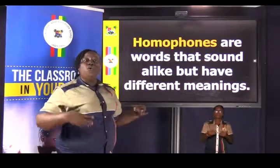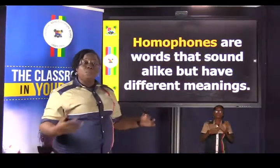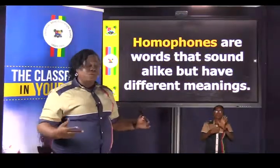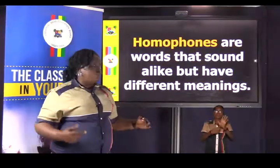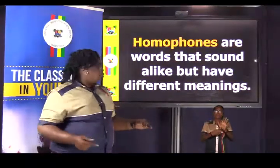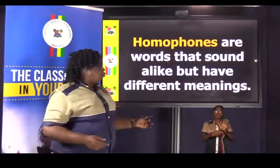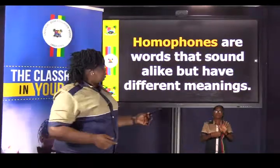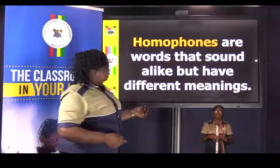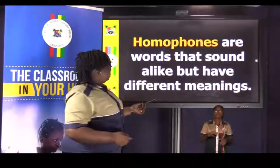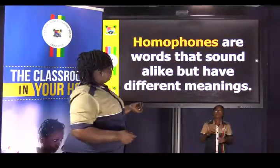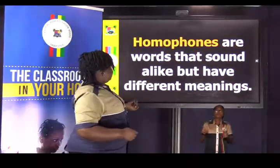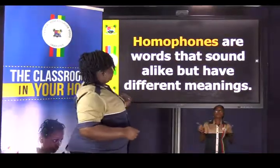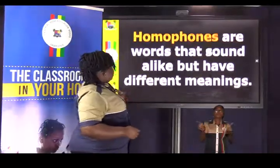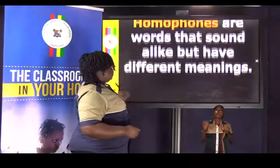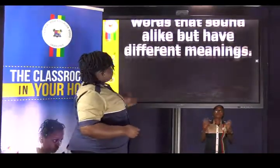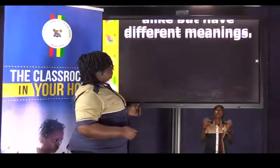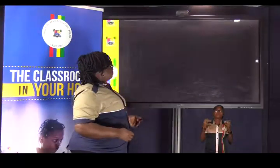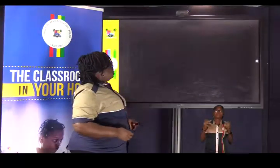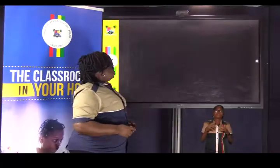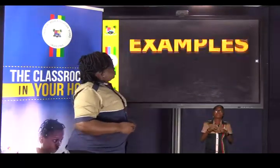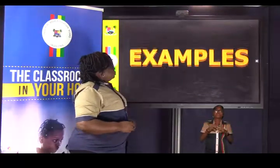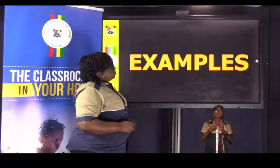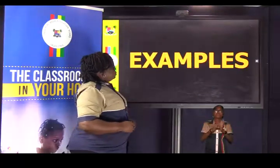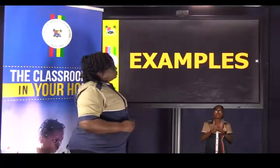of homophones today.